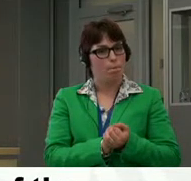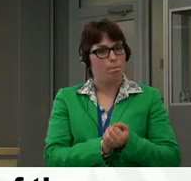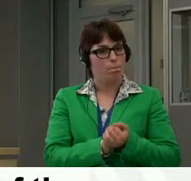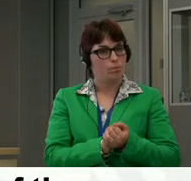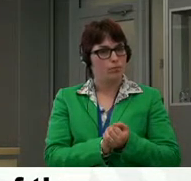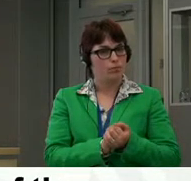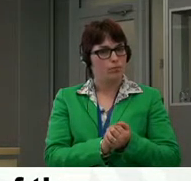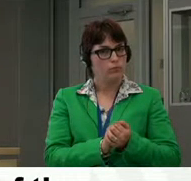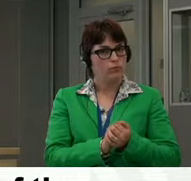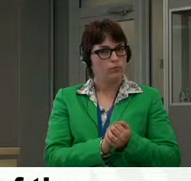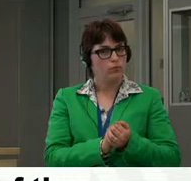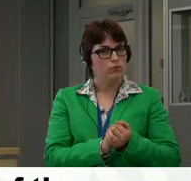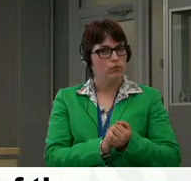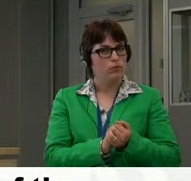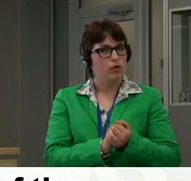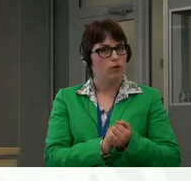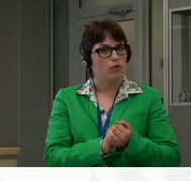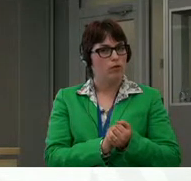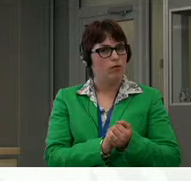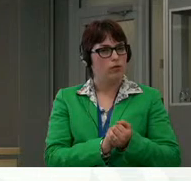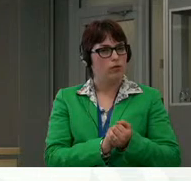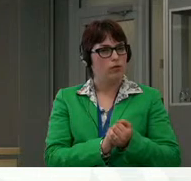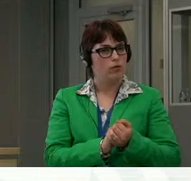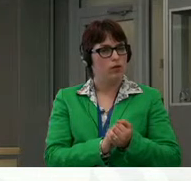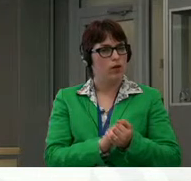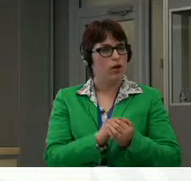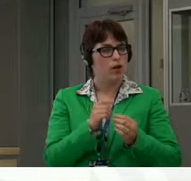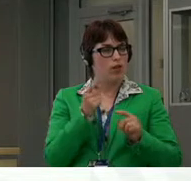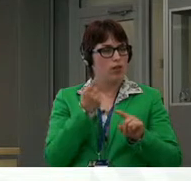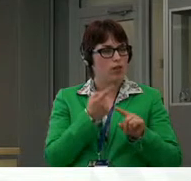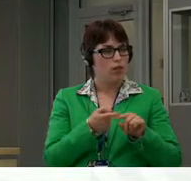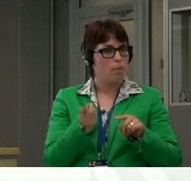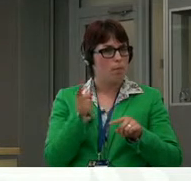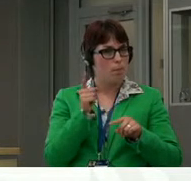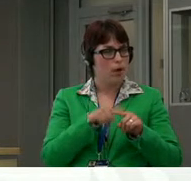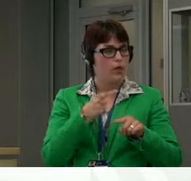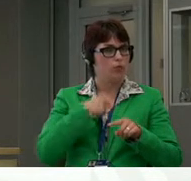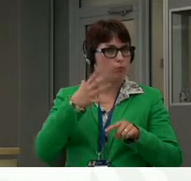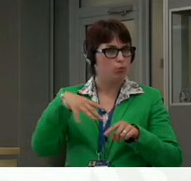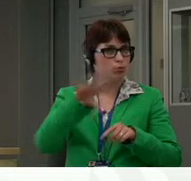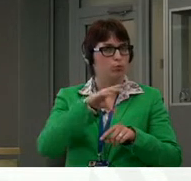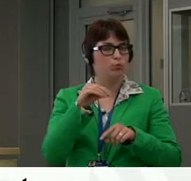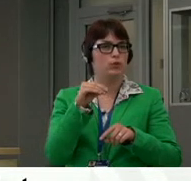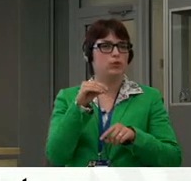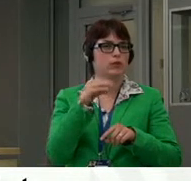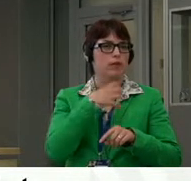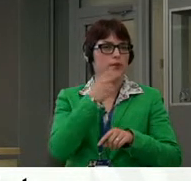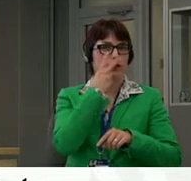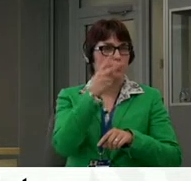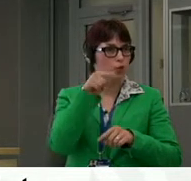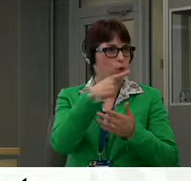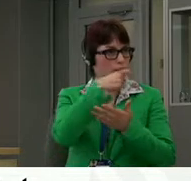Union. And therefore, we need to see this text to make sure that it is in